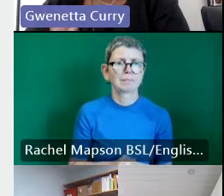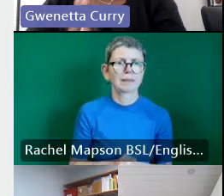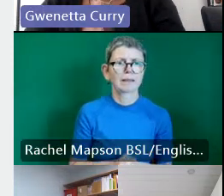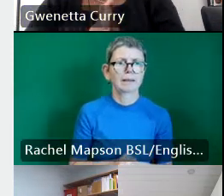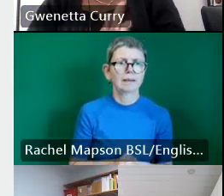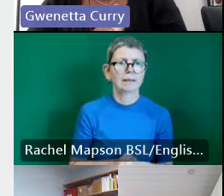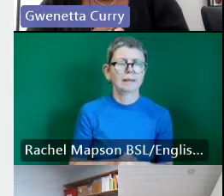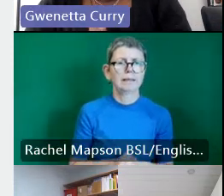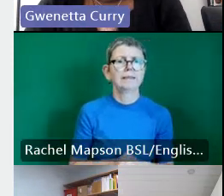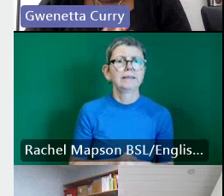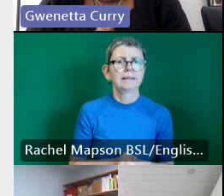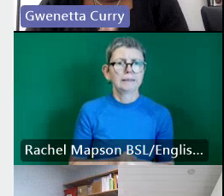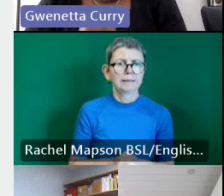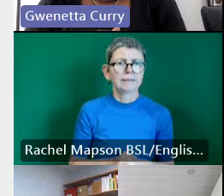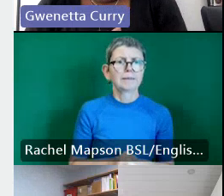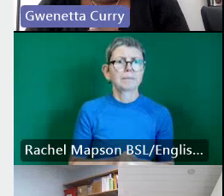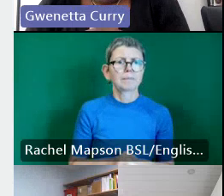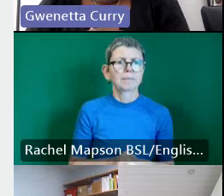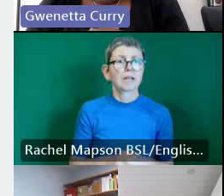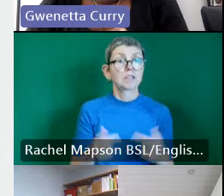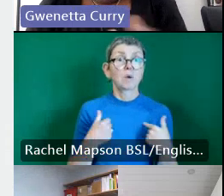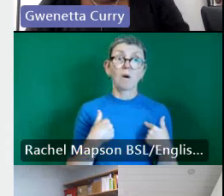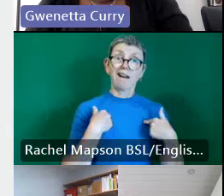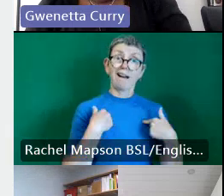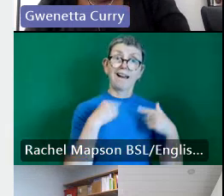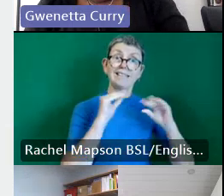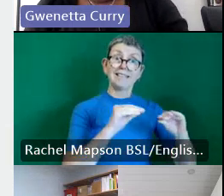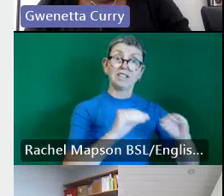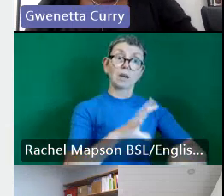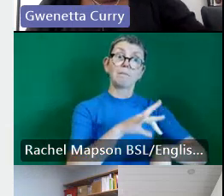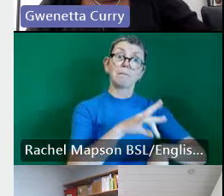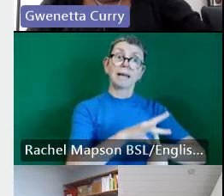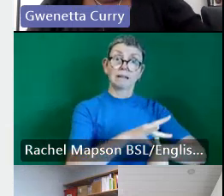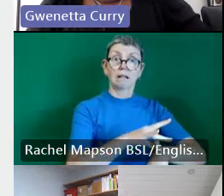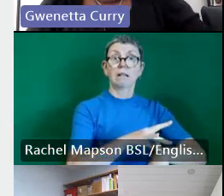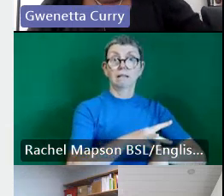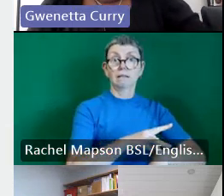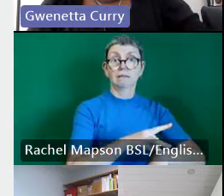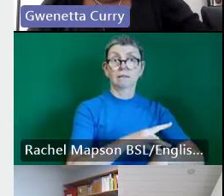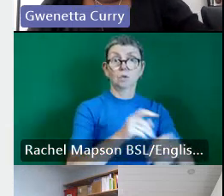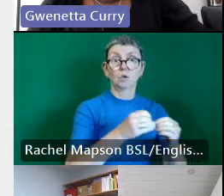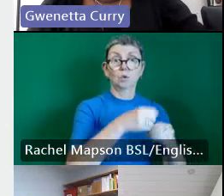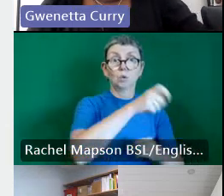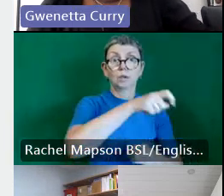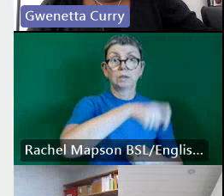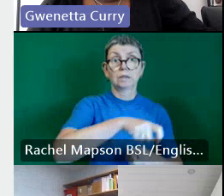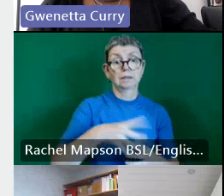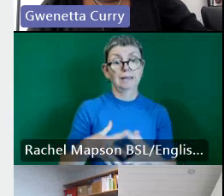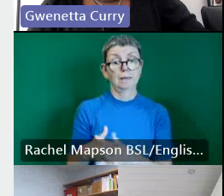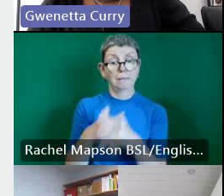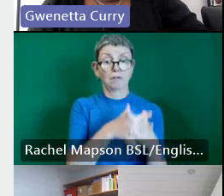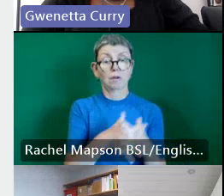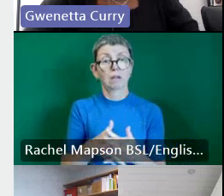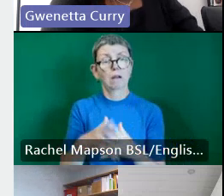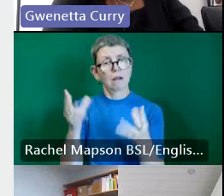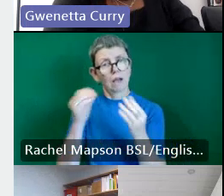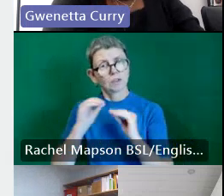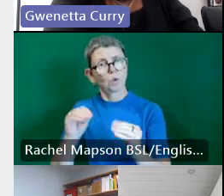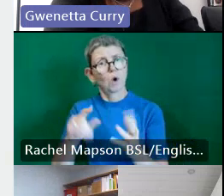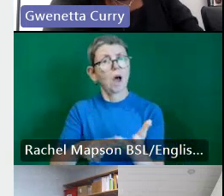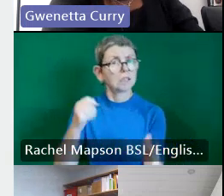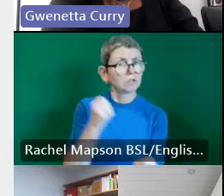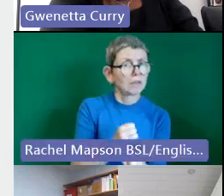So I teach medical students, and in the States, I taught undergraduate and graduate students. I'm